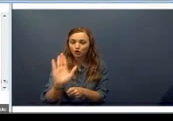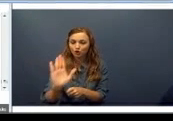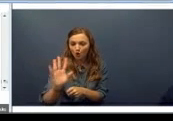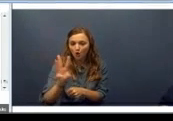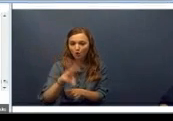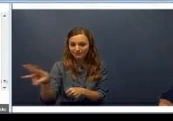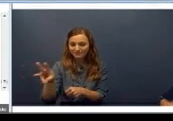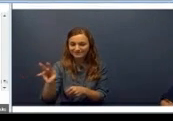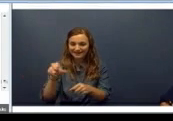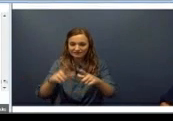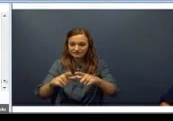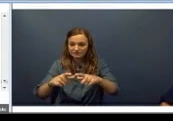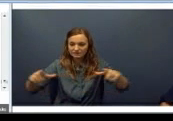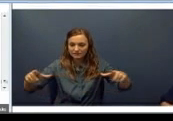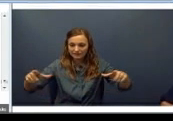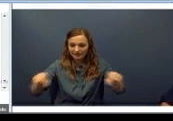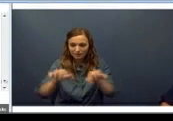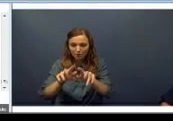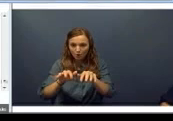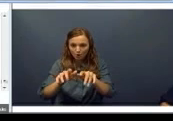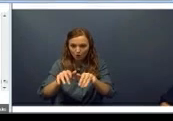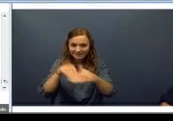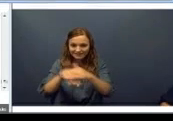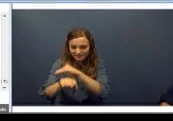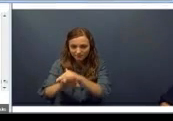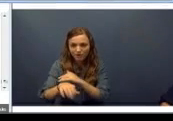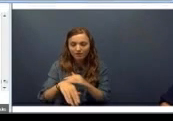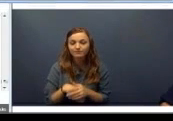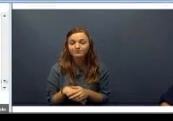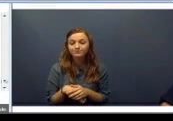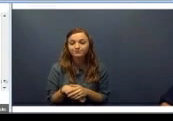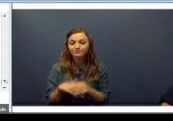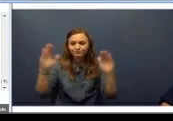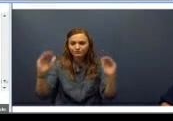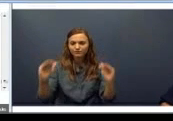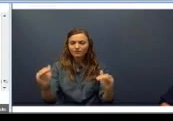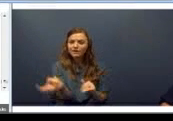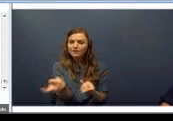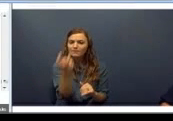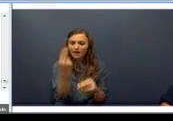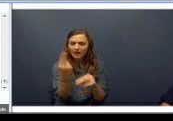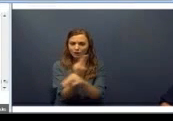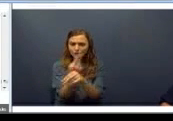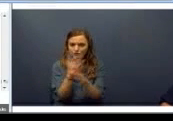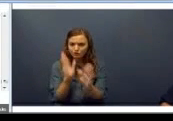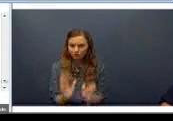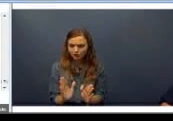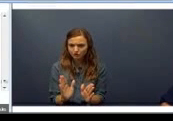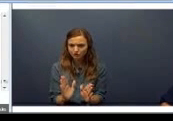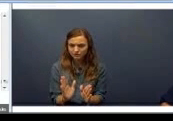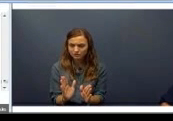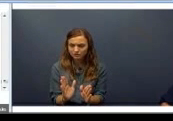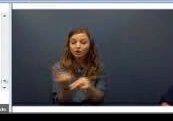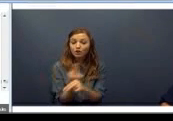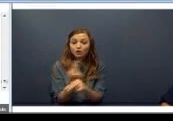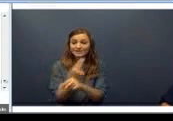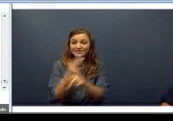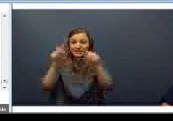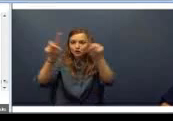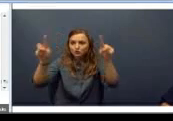to making your site keyboard accessible. Blind users who typically are using a screen reader to